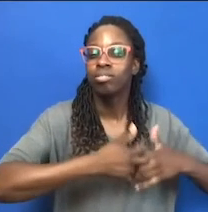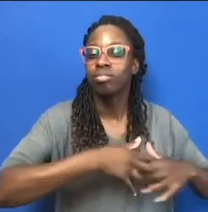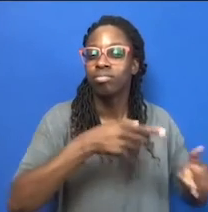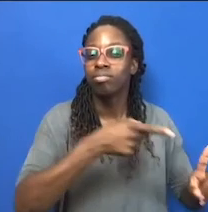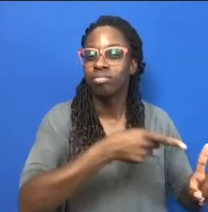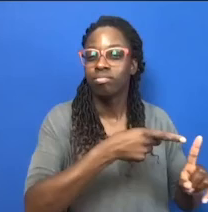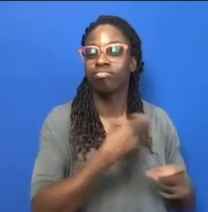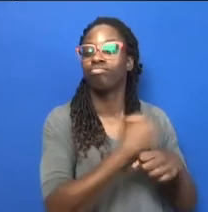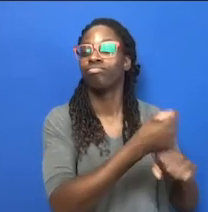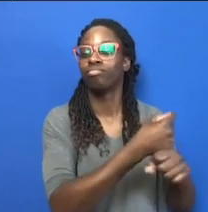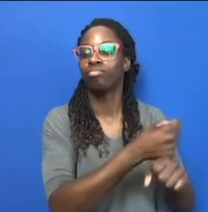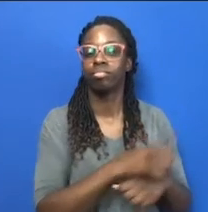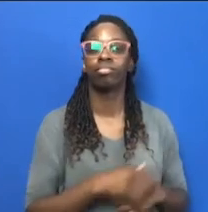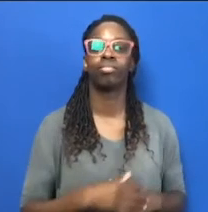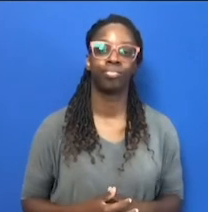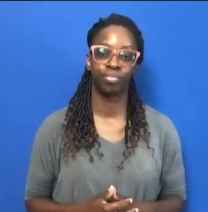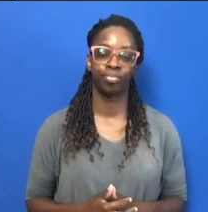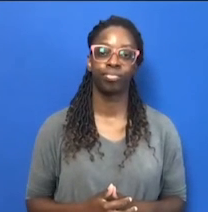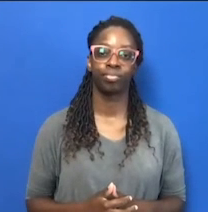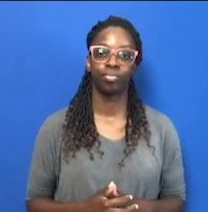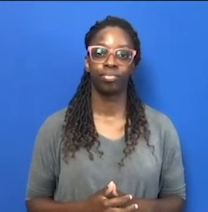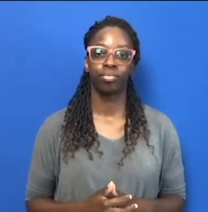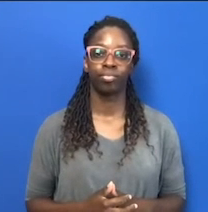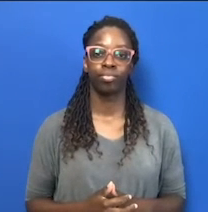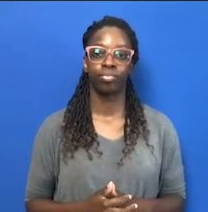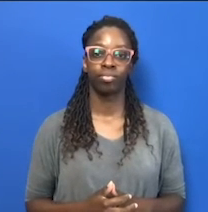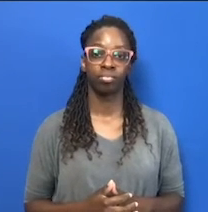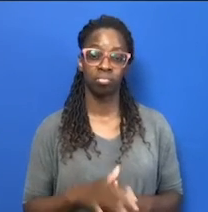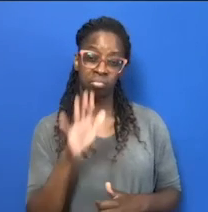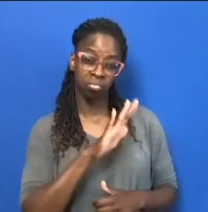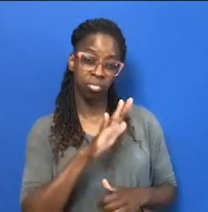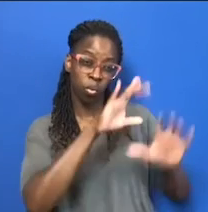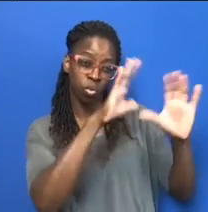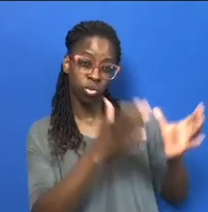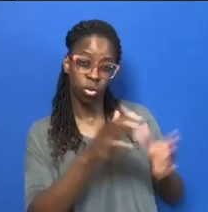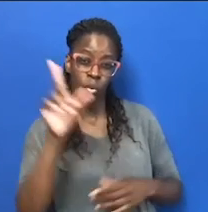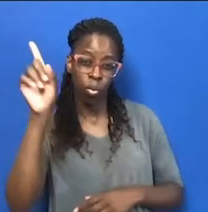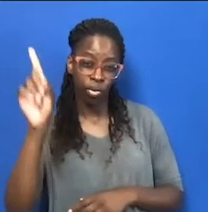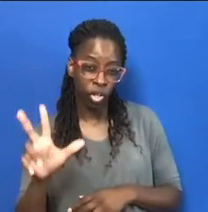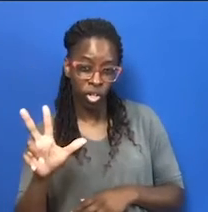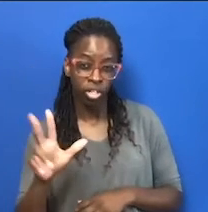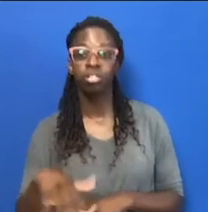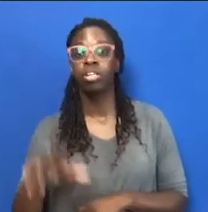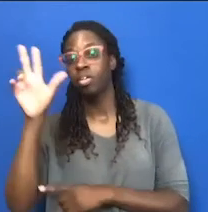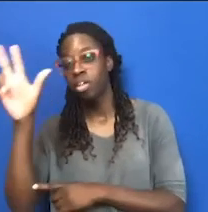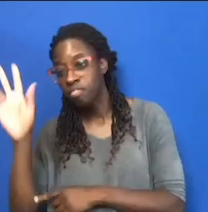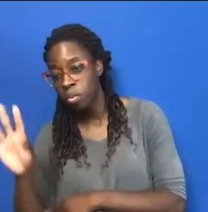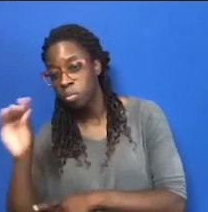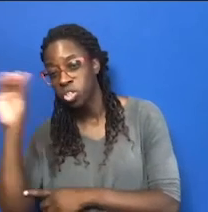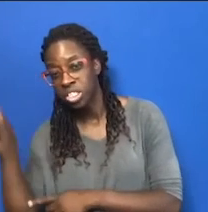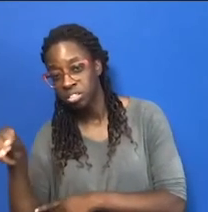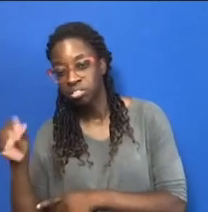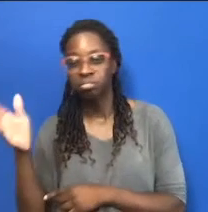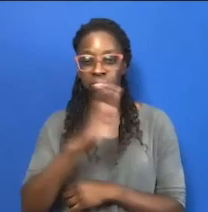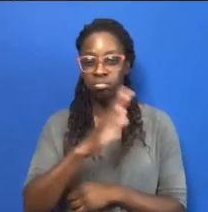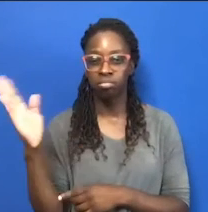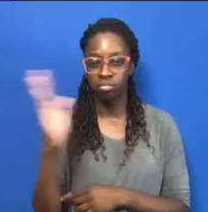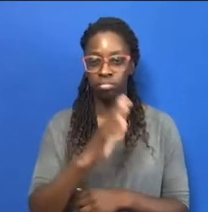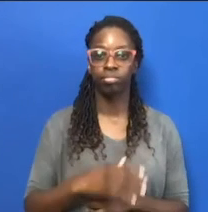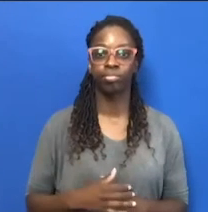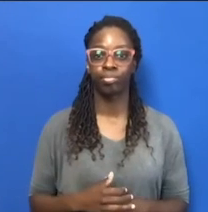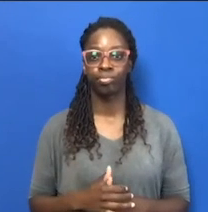Roughly 1/3 of the unique references that we studied, or 34%, described activities or